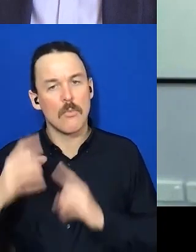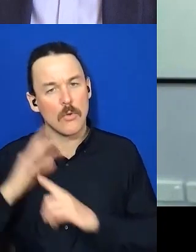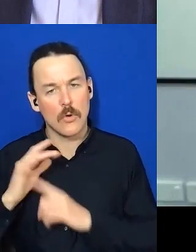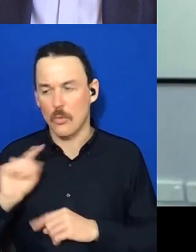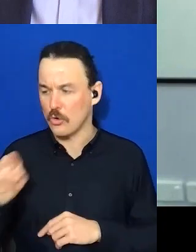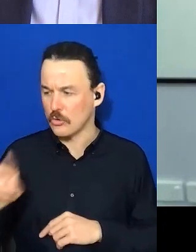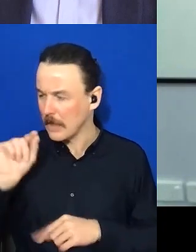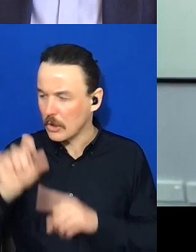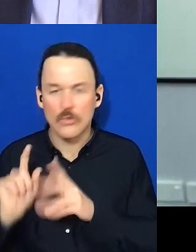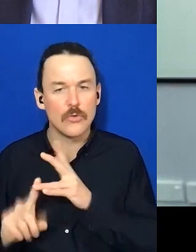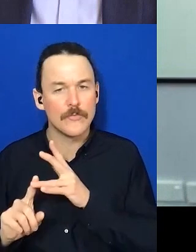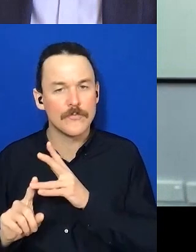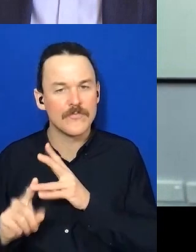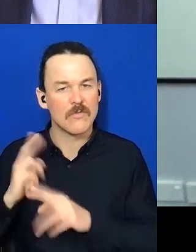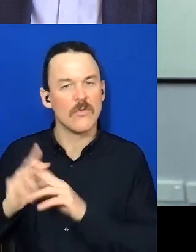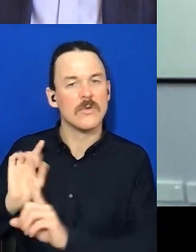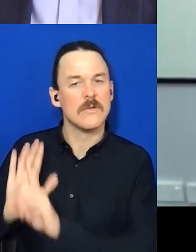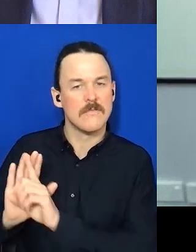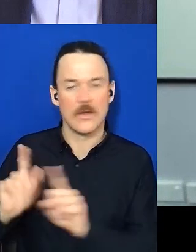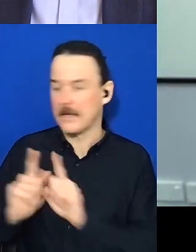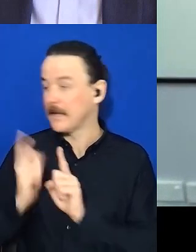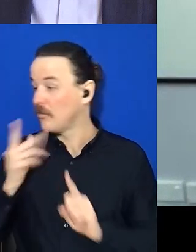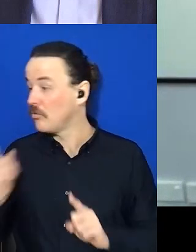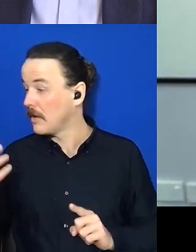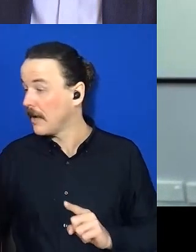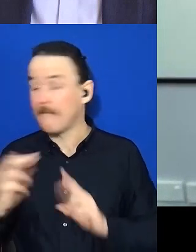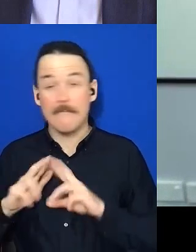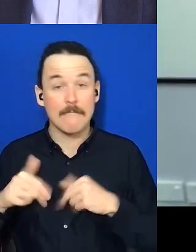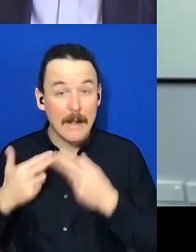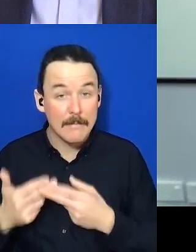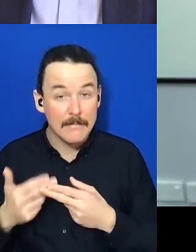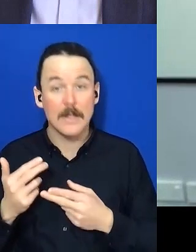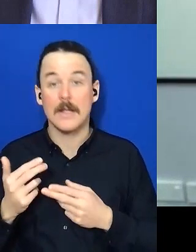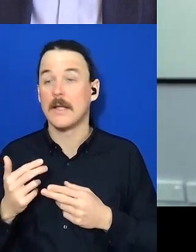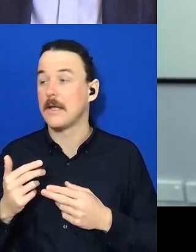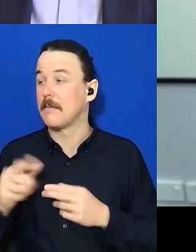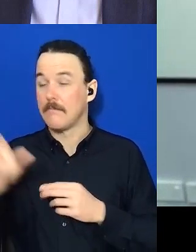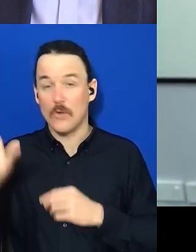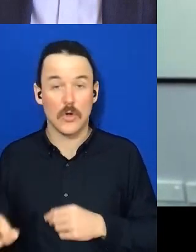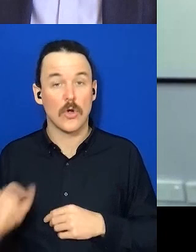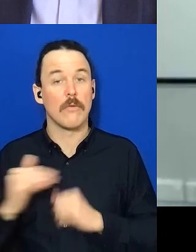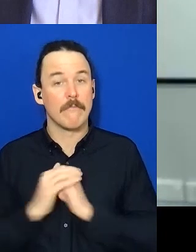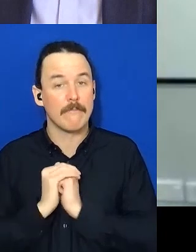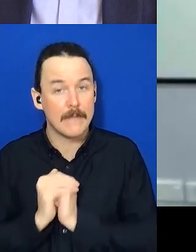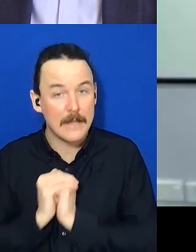to be punished. So we actually start our panel off like that. You know, we're not a